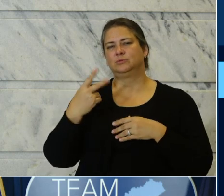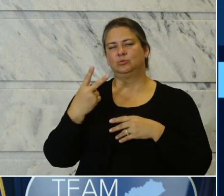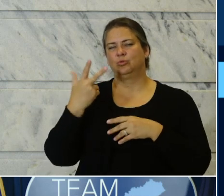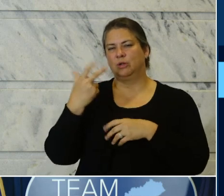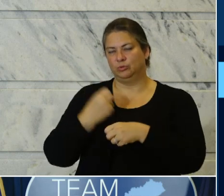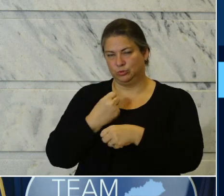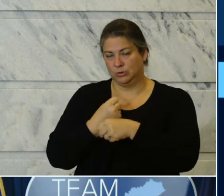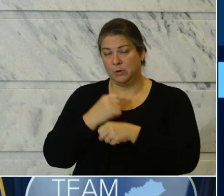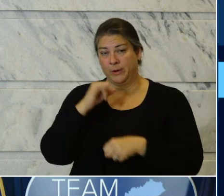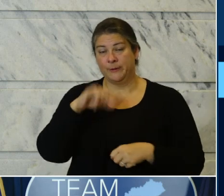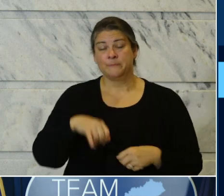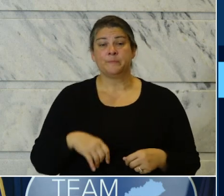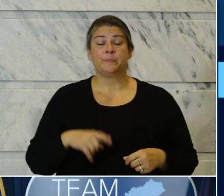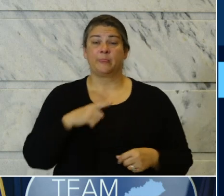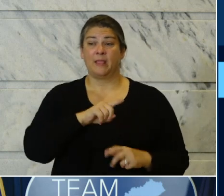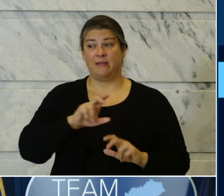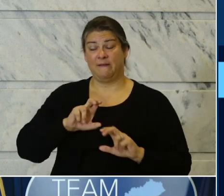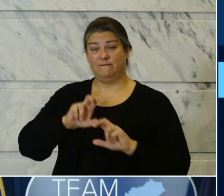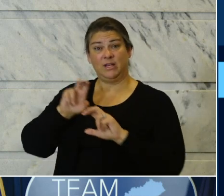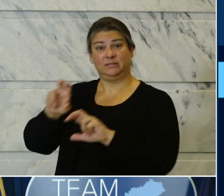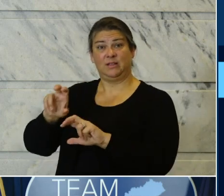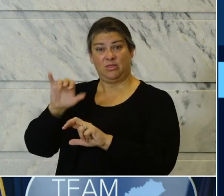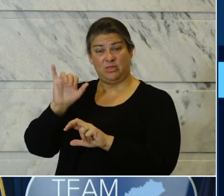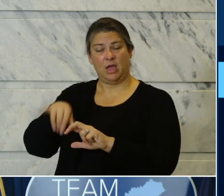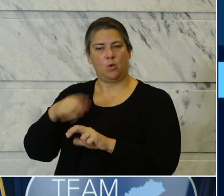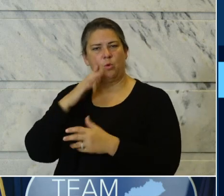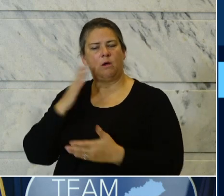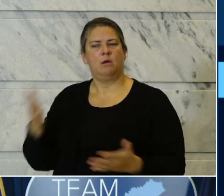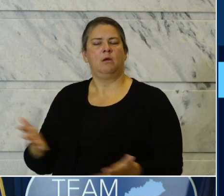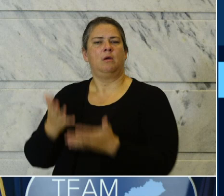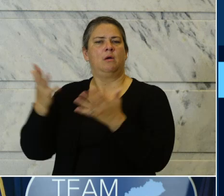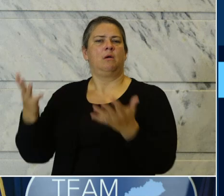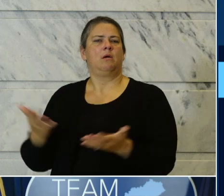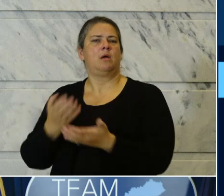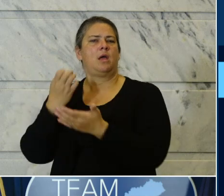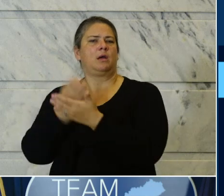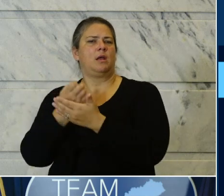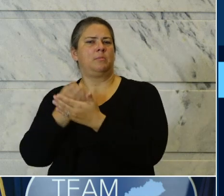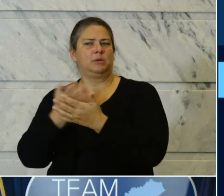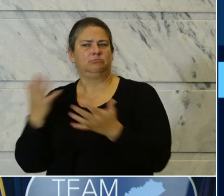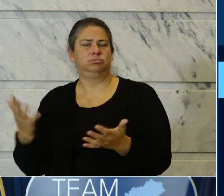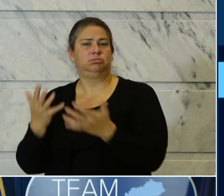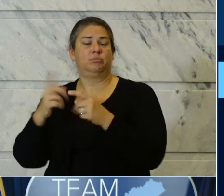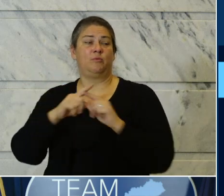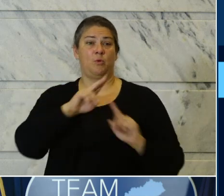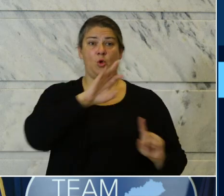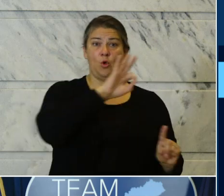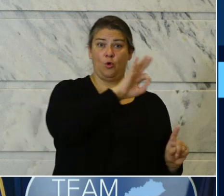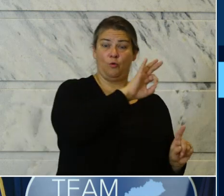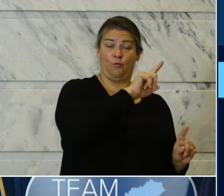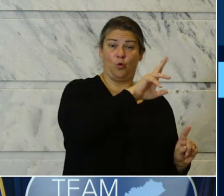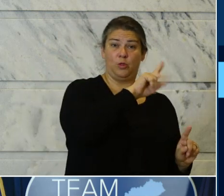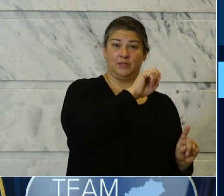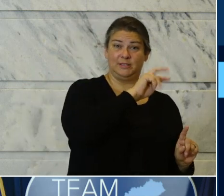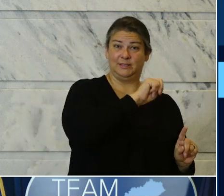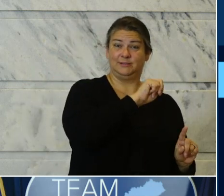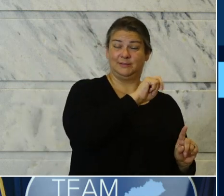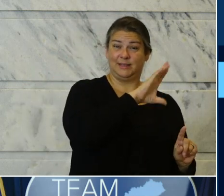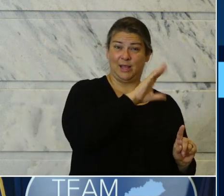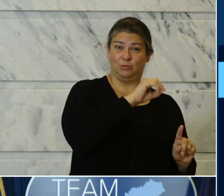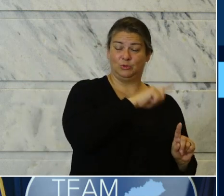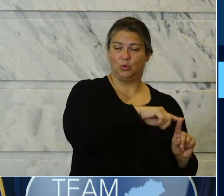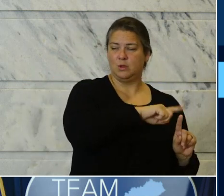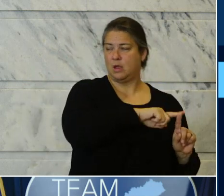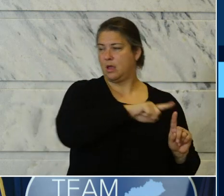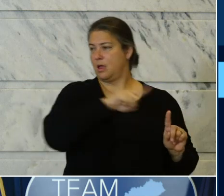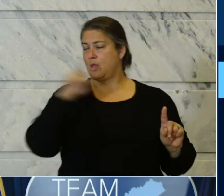these manufacturers will bring economic vitality to communities in every region, from Fulton County on the Mississippi River to Boyd County on the